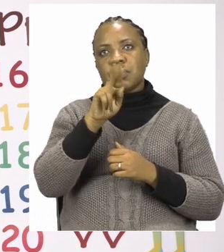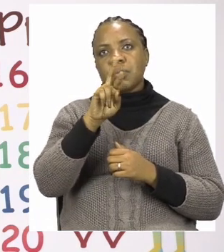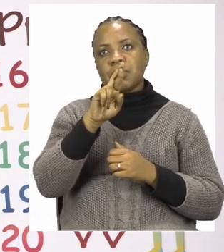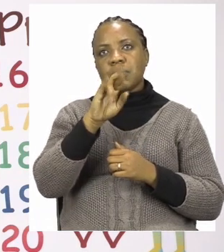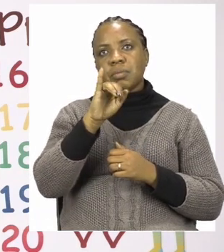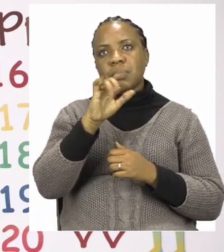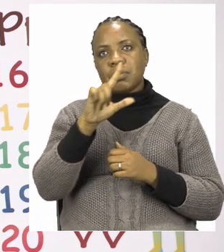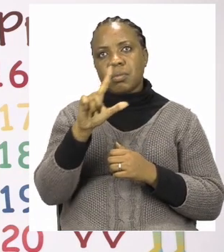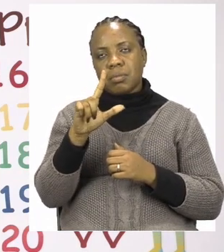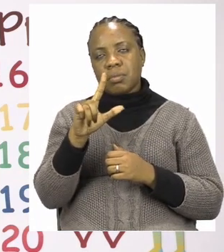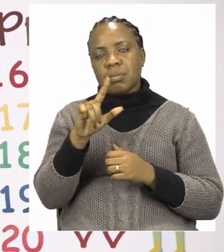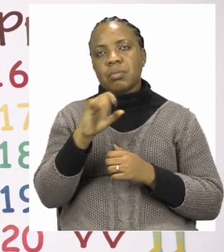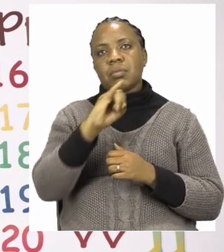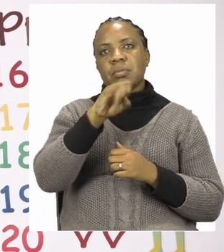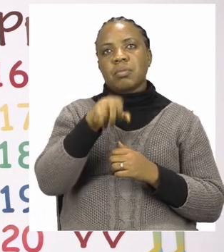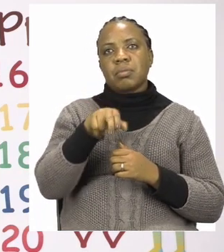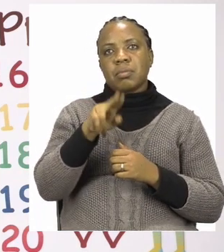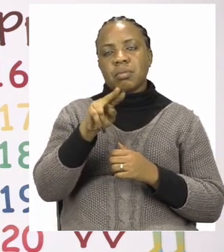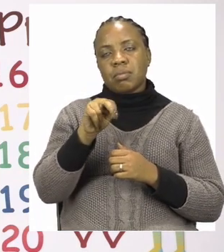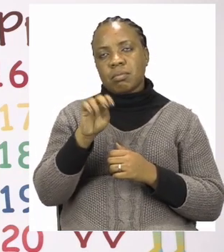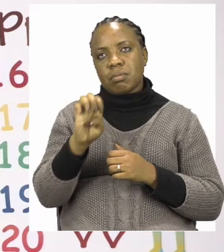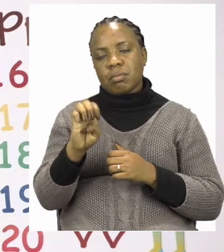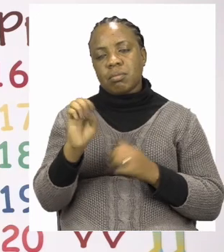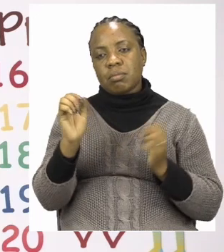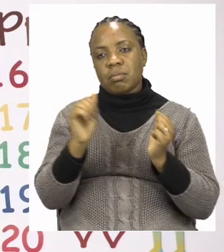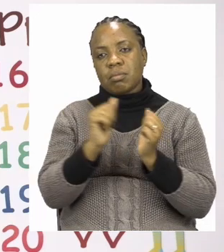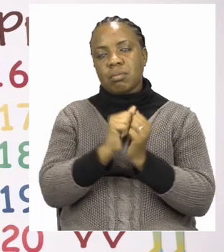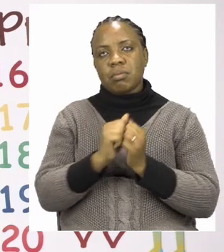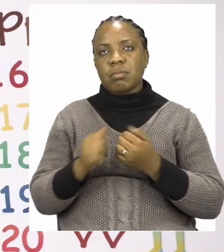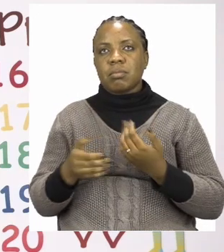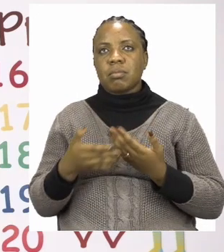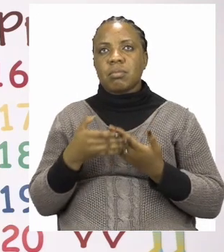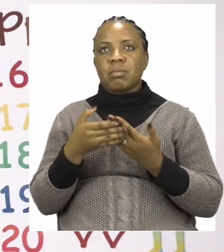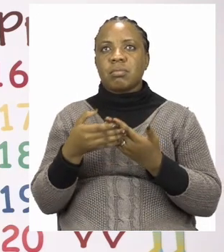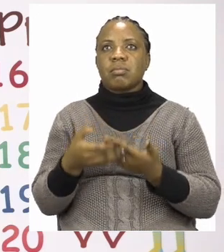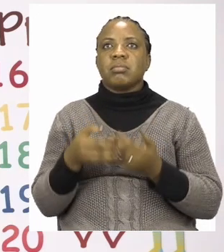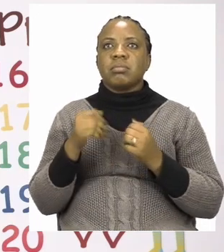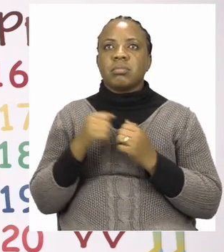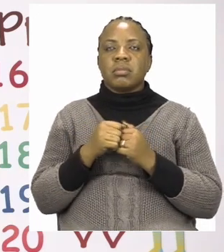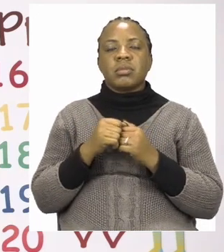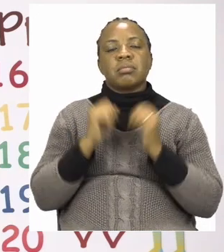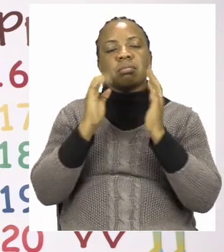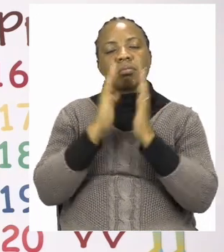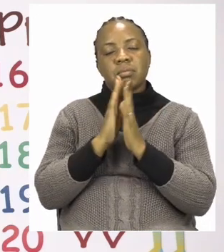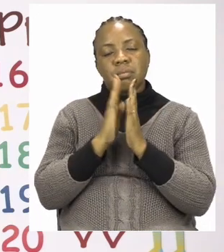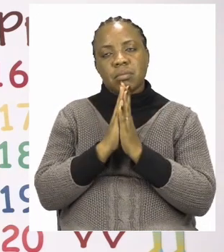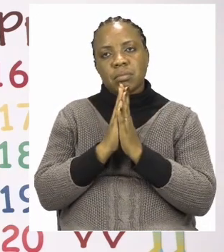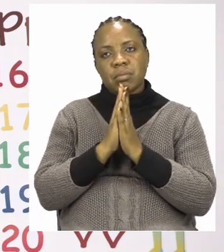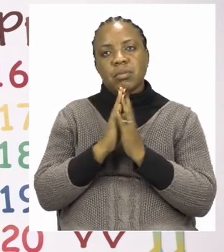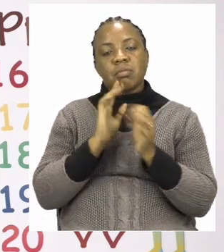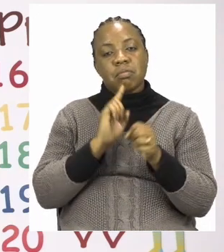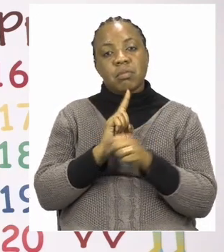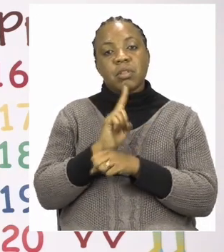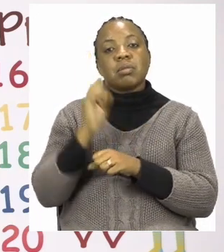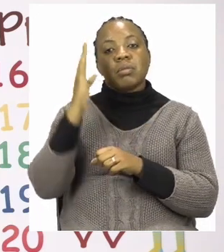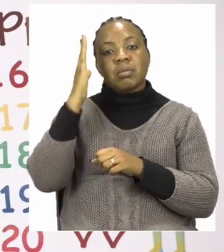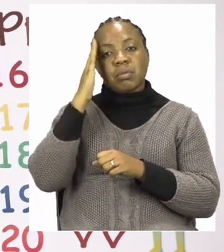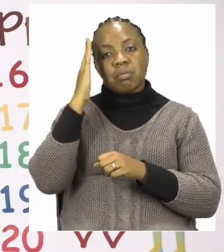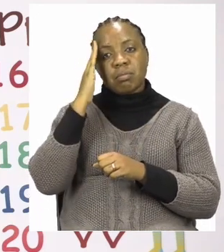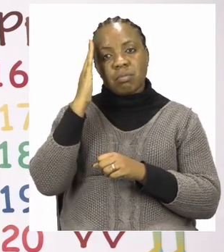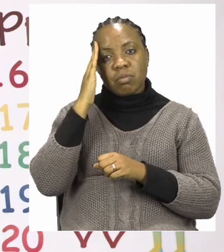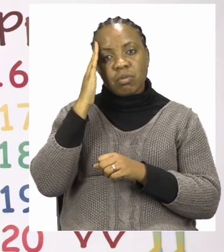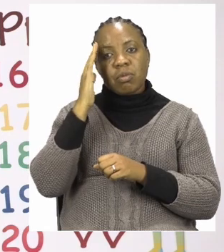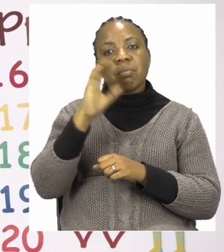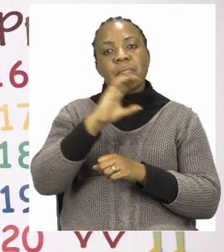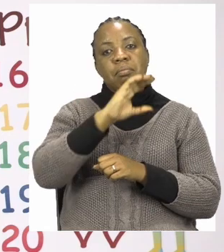for the spellings. So remember, boys and girls, you must be able to spell the words to find them. The first thing we always do